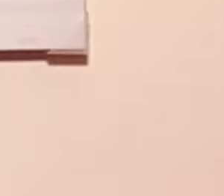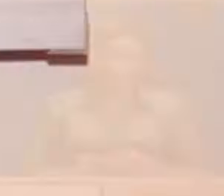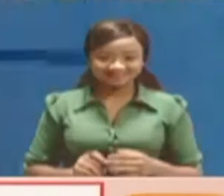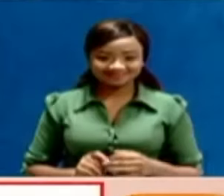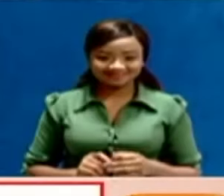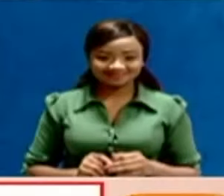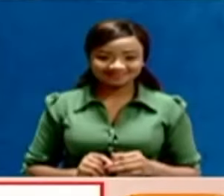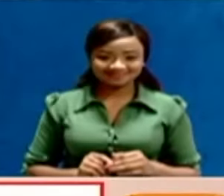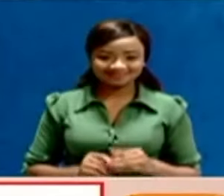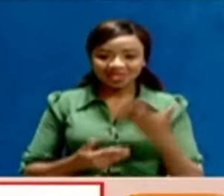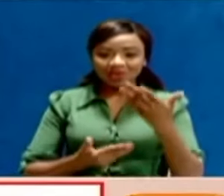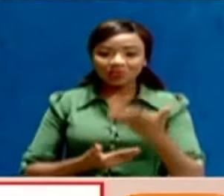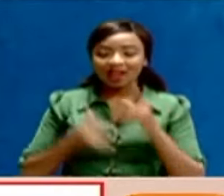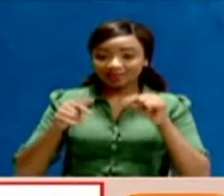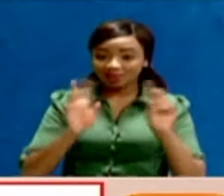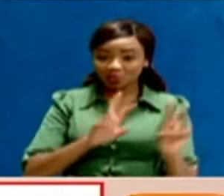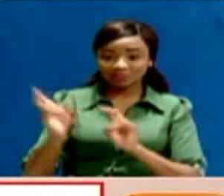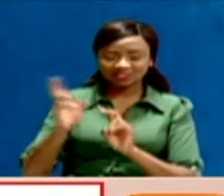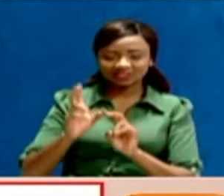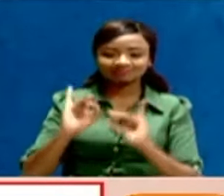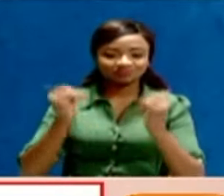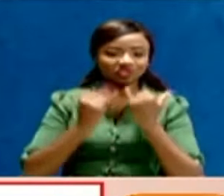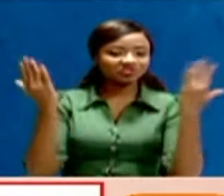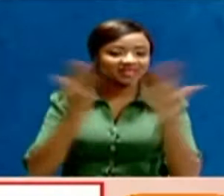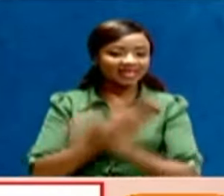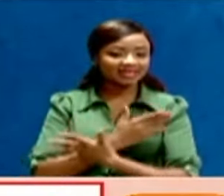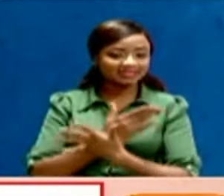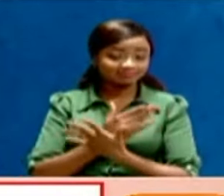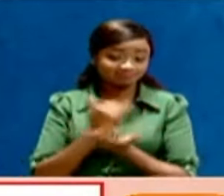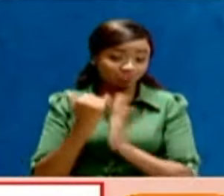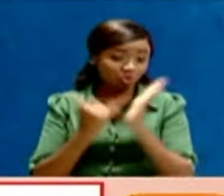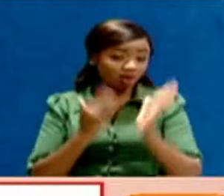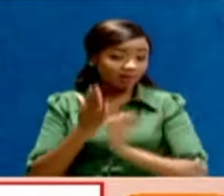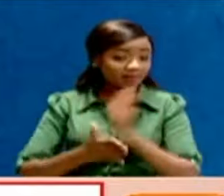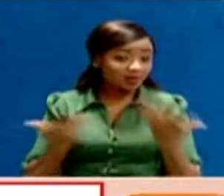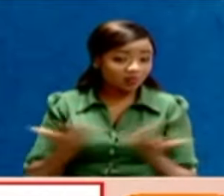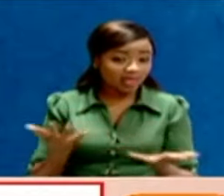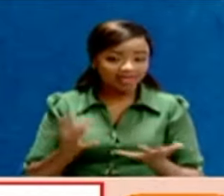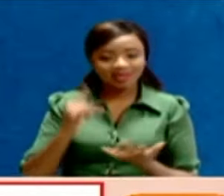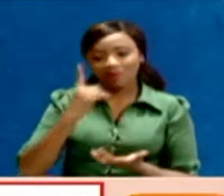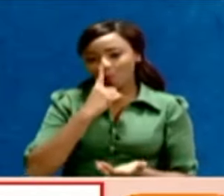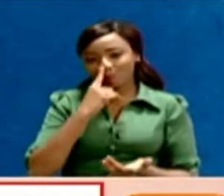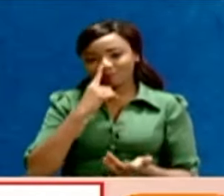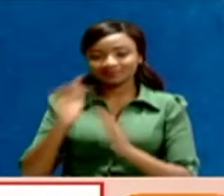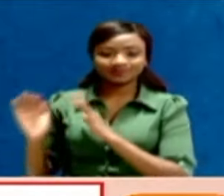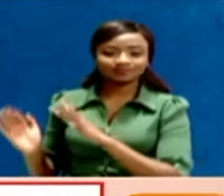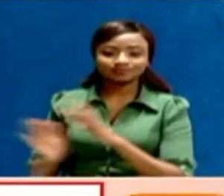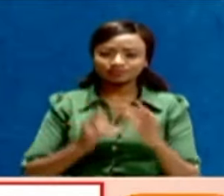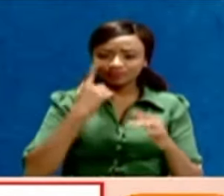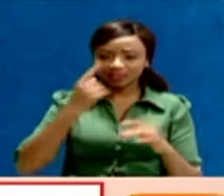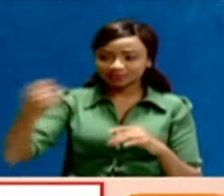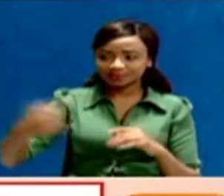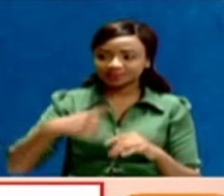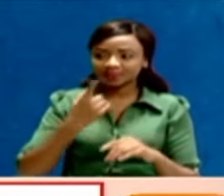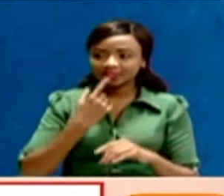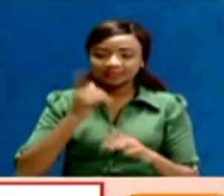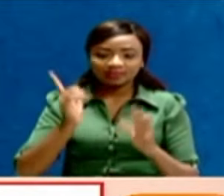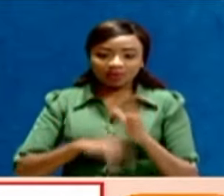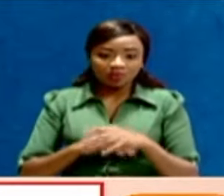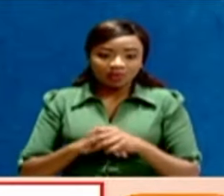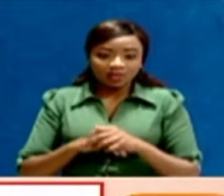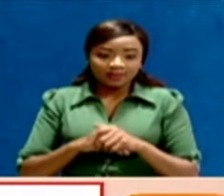Welcome back to the program. You are watching Newsnight, the home edition. Before we get to our big interview, let me read a tweet here from Kara